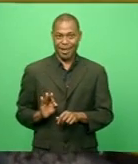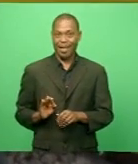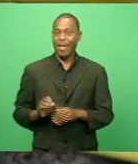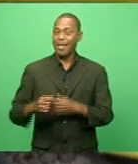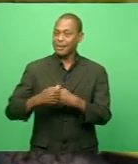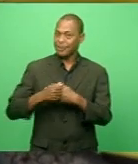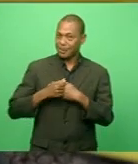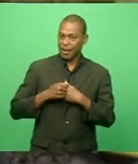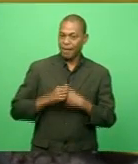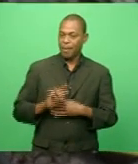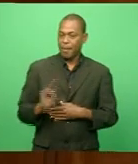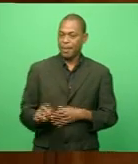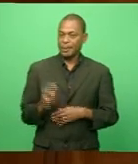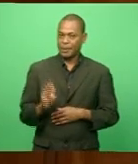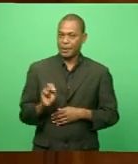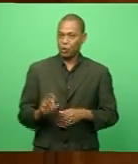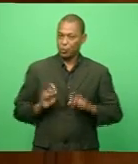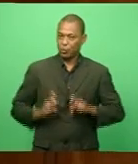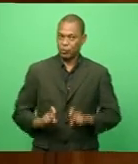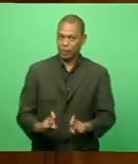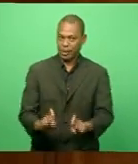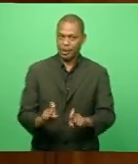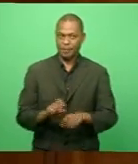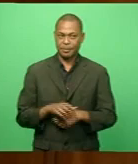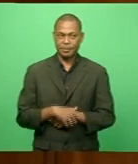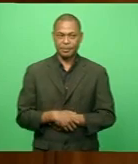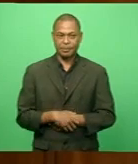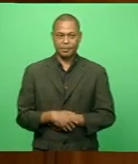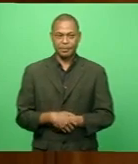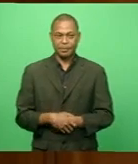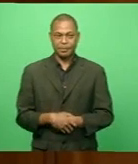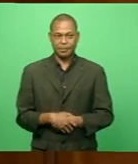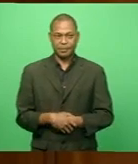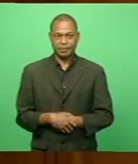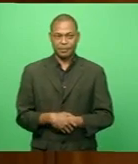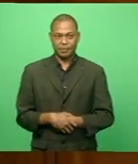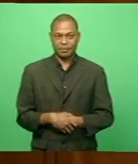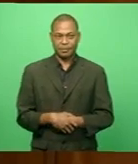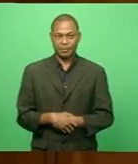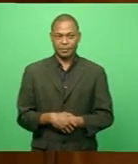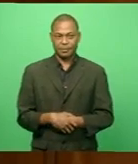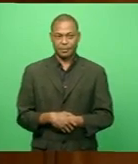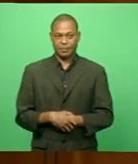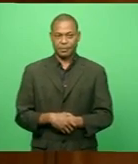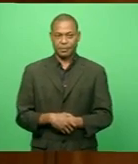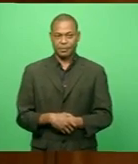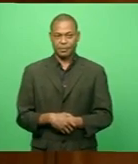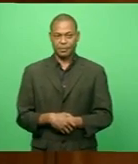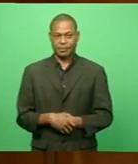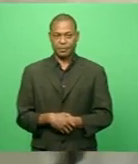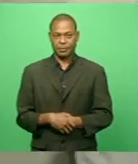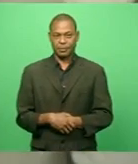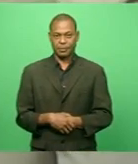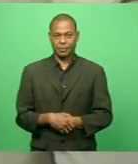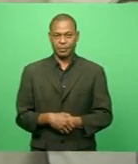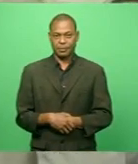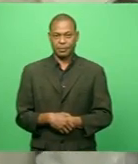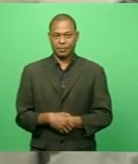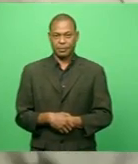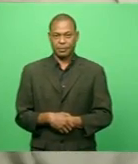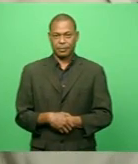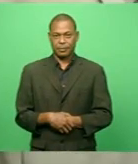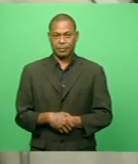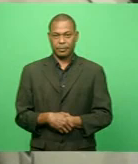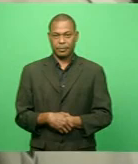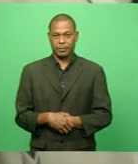safe during this festive season. I urge the government and the Ministry of Health and Medical Services to continue to ensure full and proper PPEs